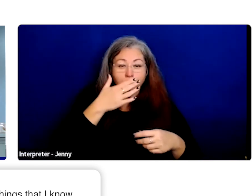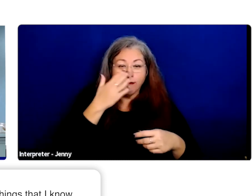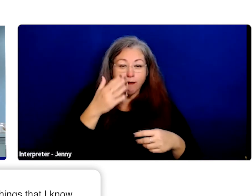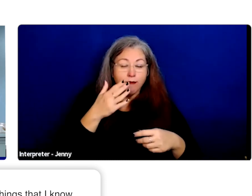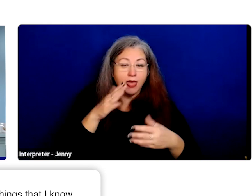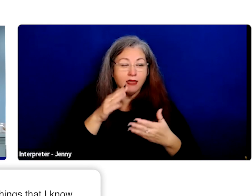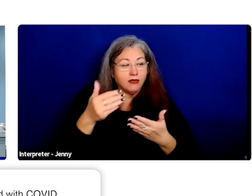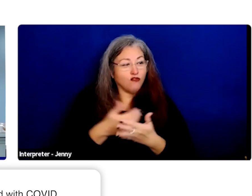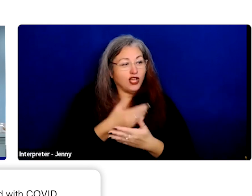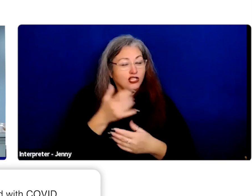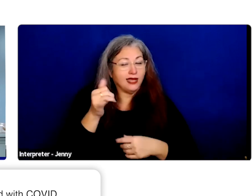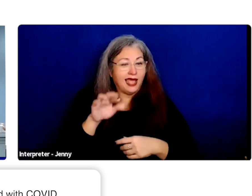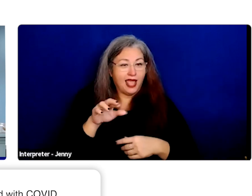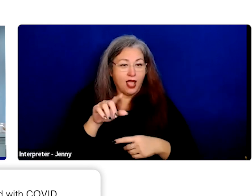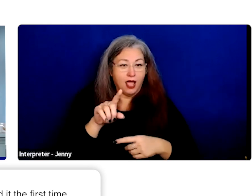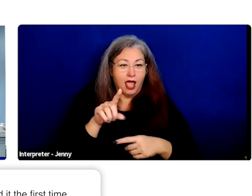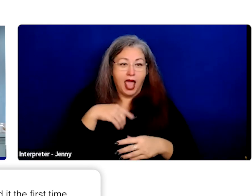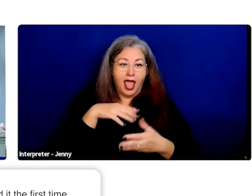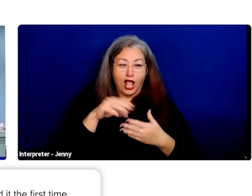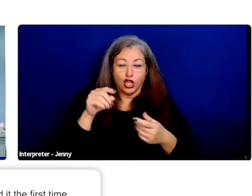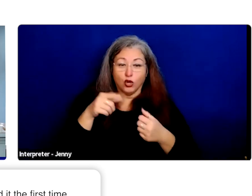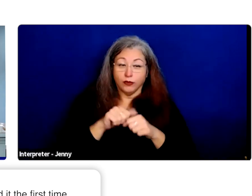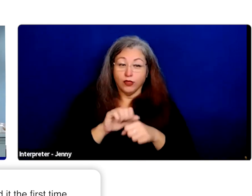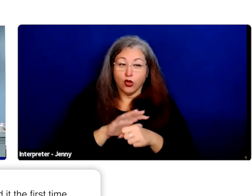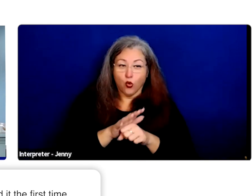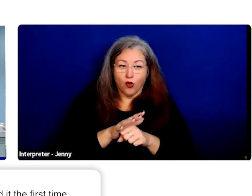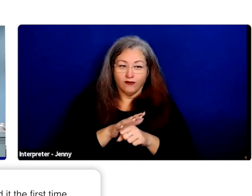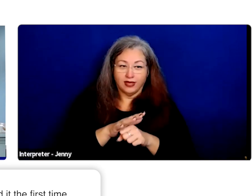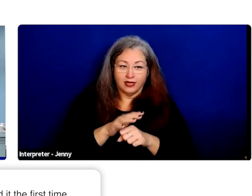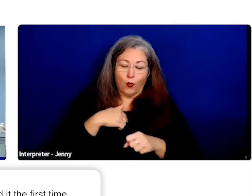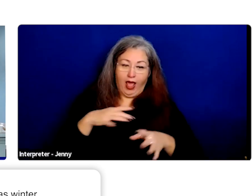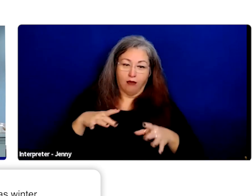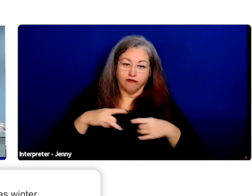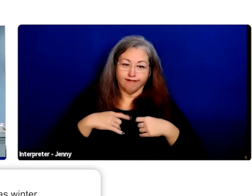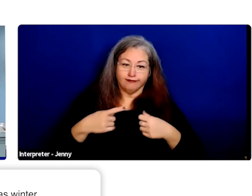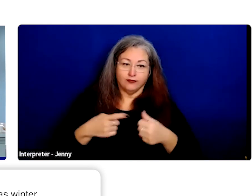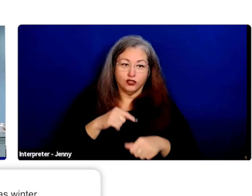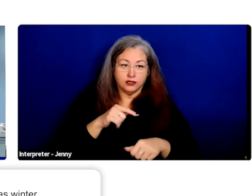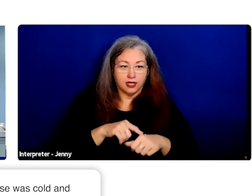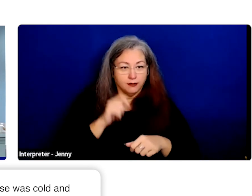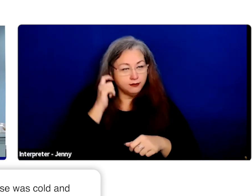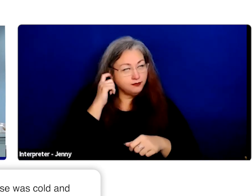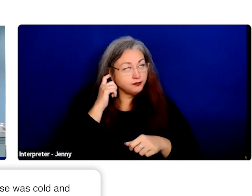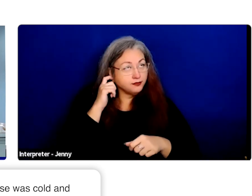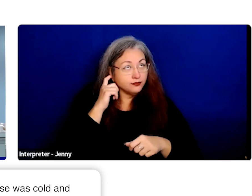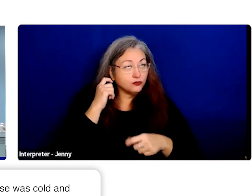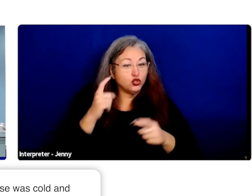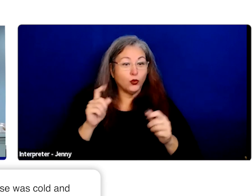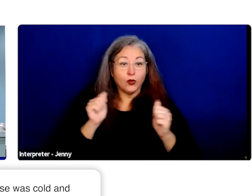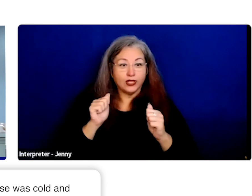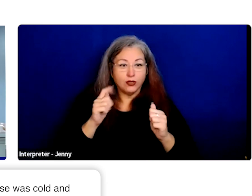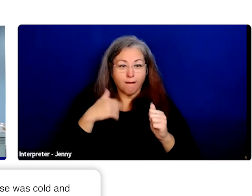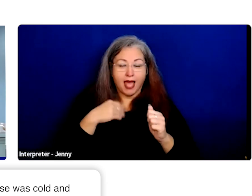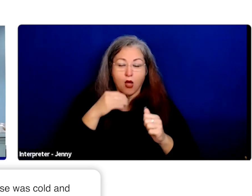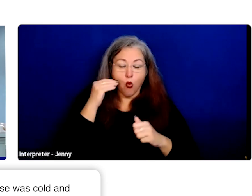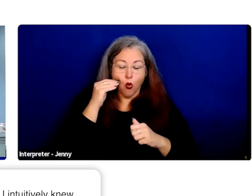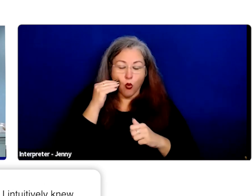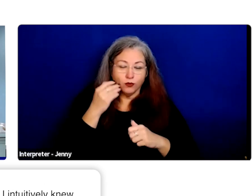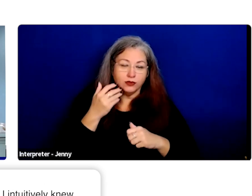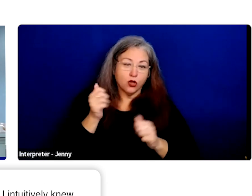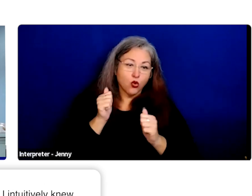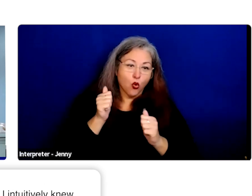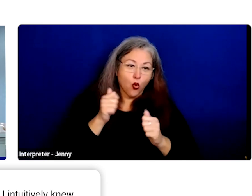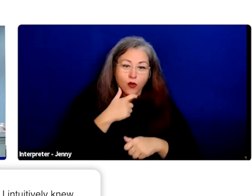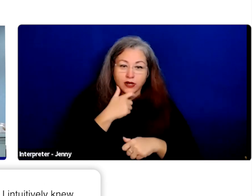of the things that I learned with COVID when I had it the first time, it was winter, so the house was cold and dry.